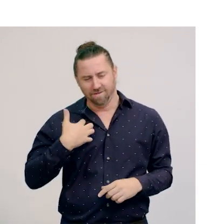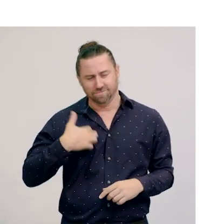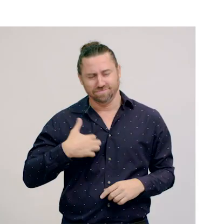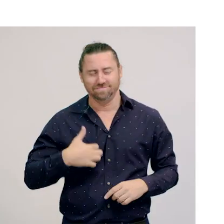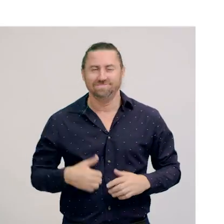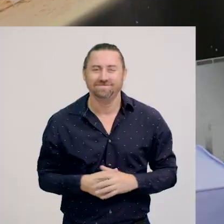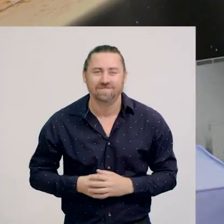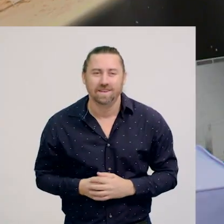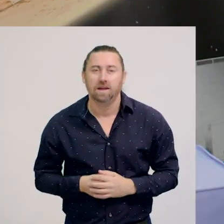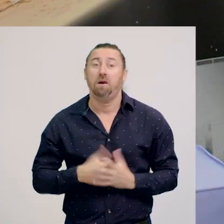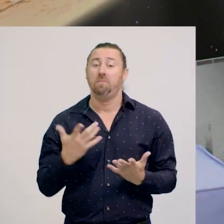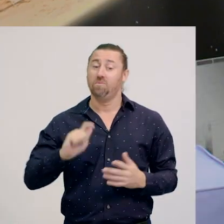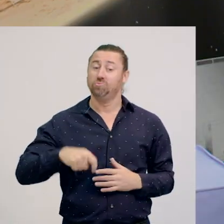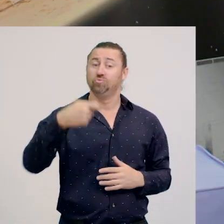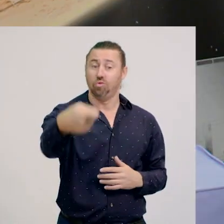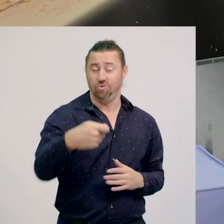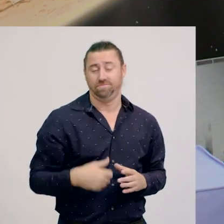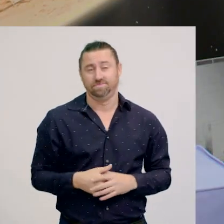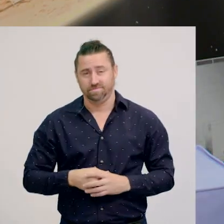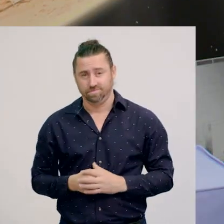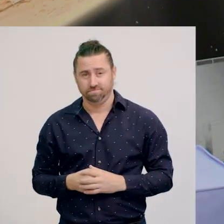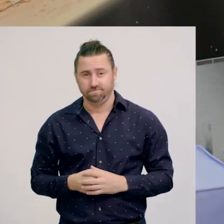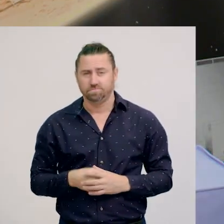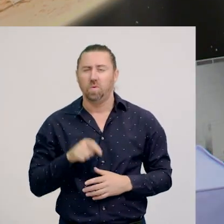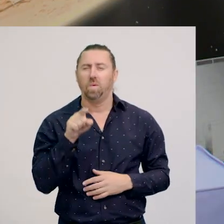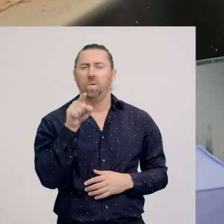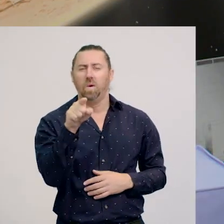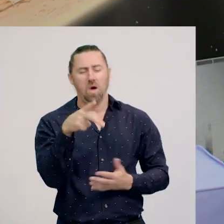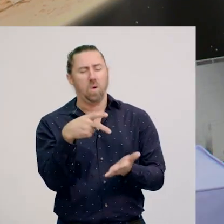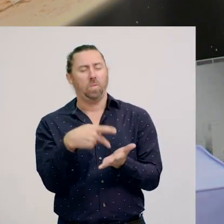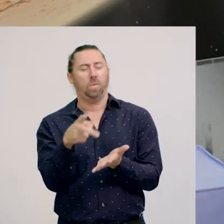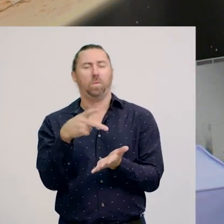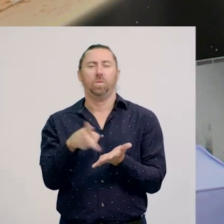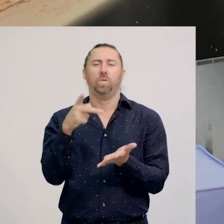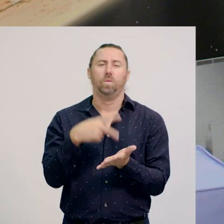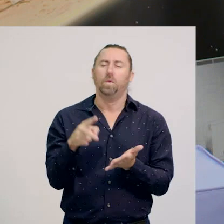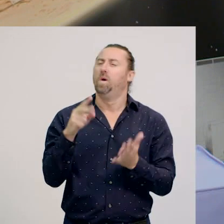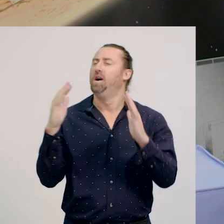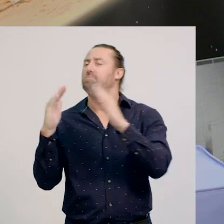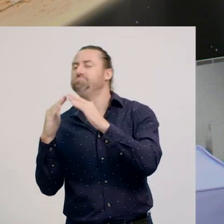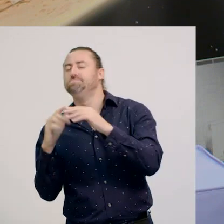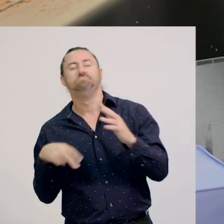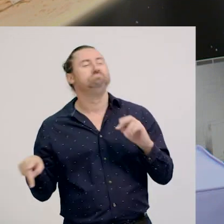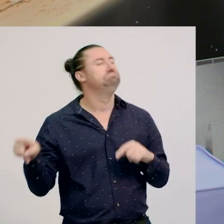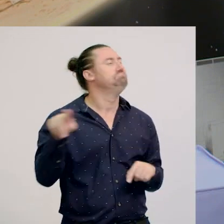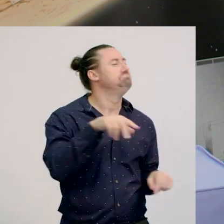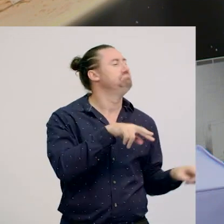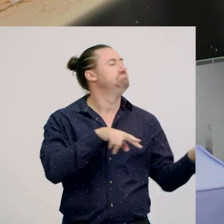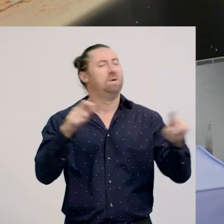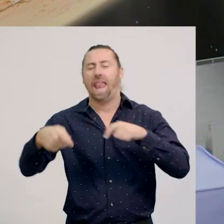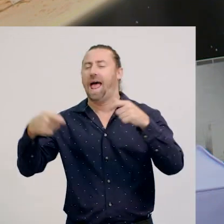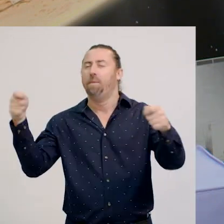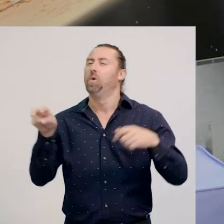us. And now it's your turn. When you next go for a walk through your local community, see if you